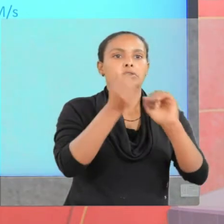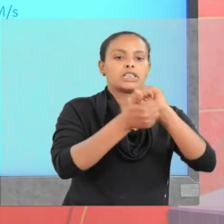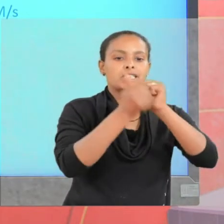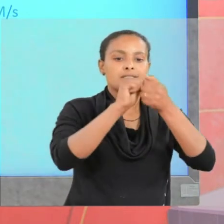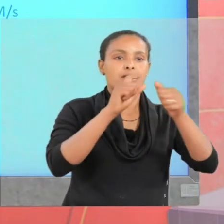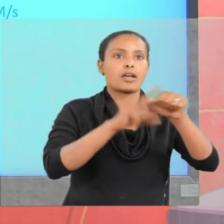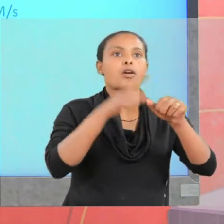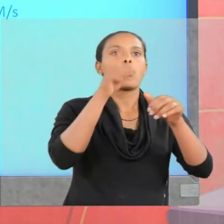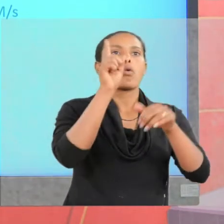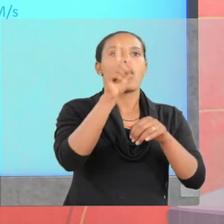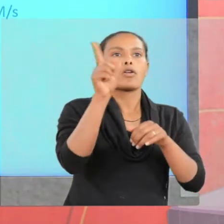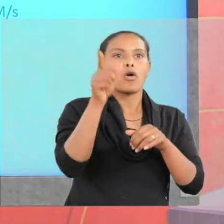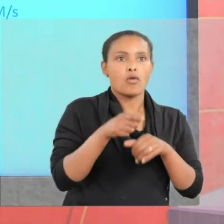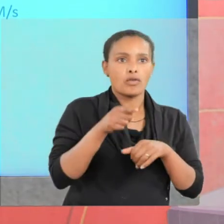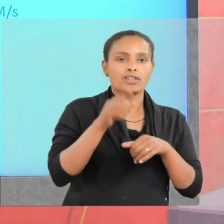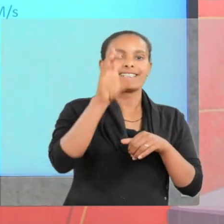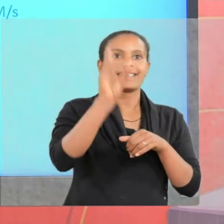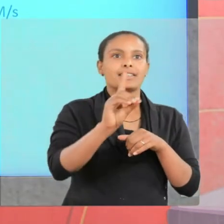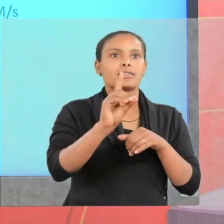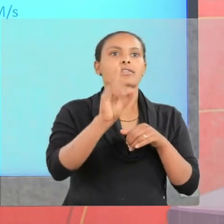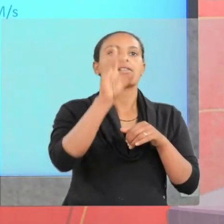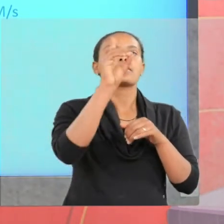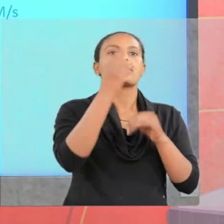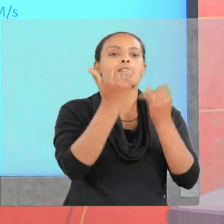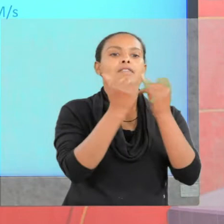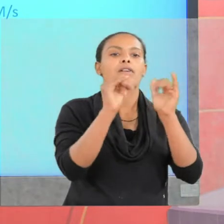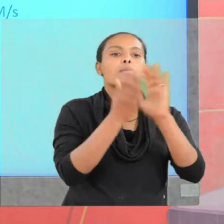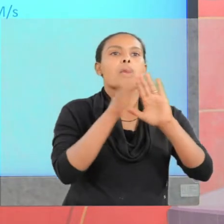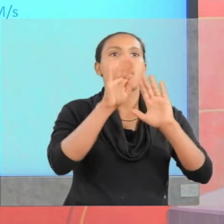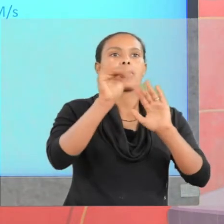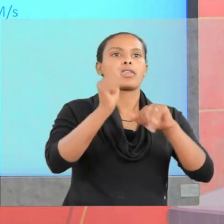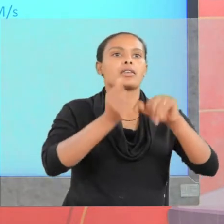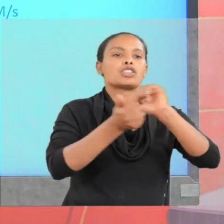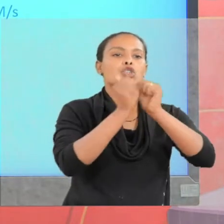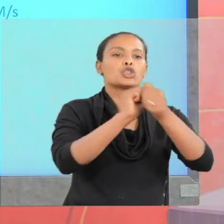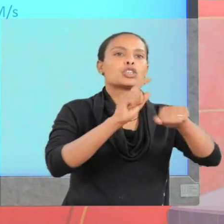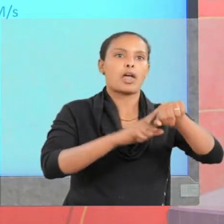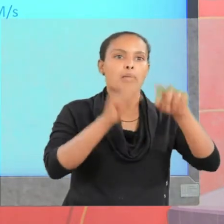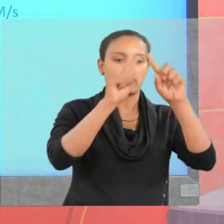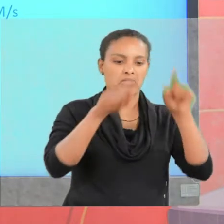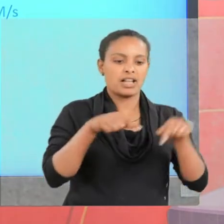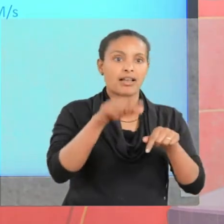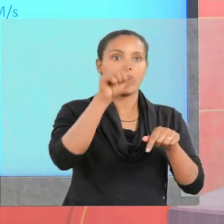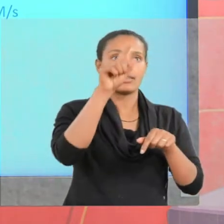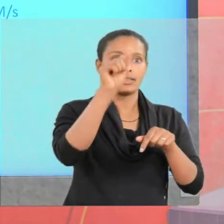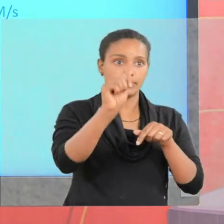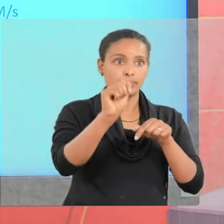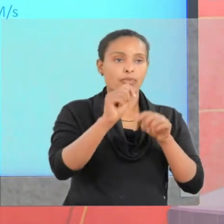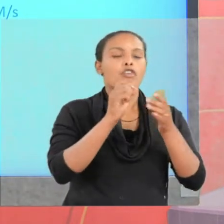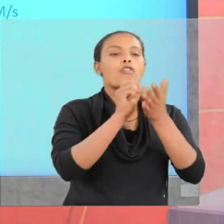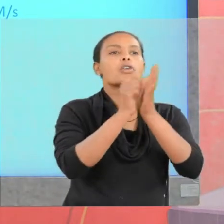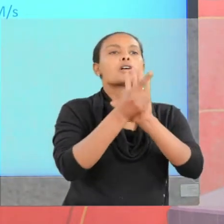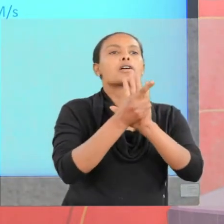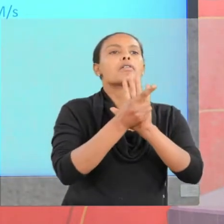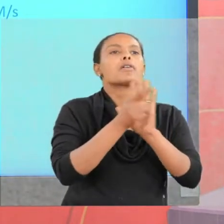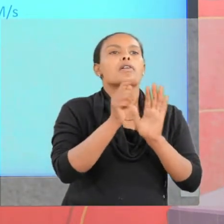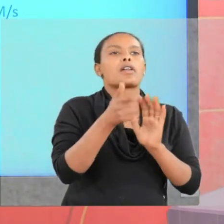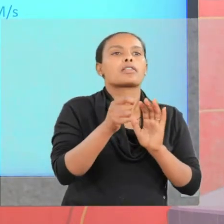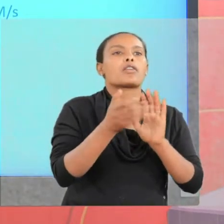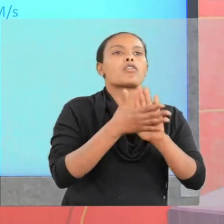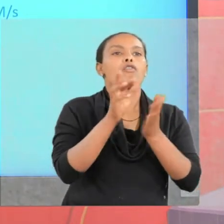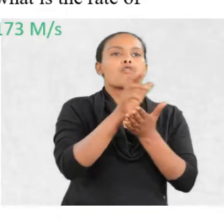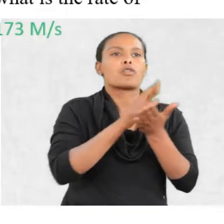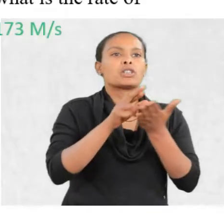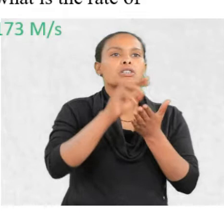equal 1 over D change in concentration of D divided by change in time. For example, if the rate of formation